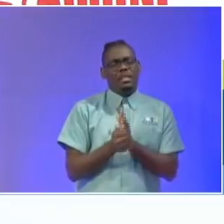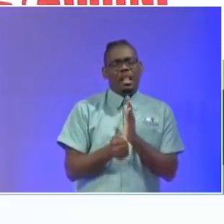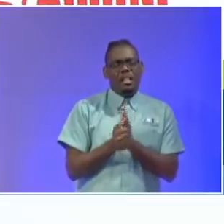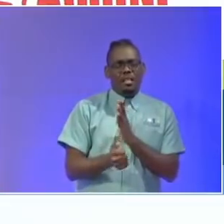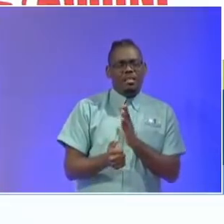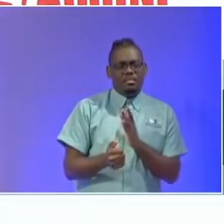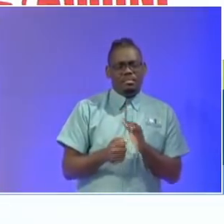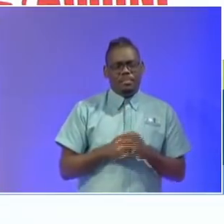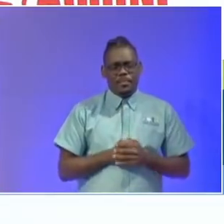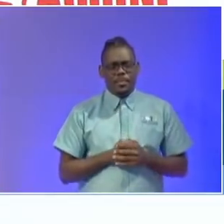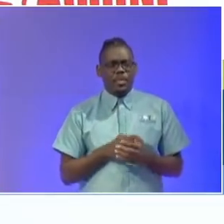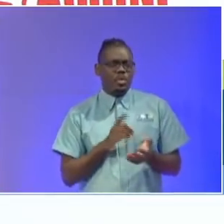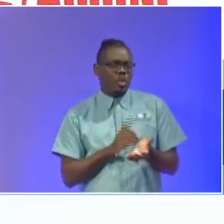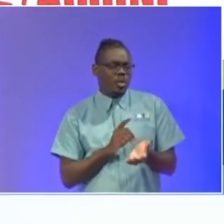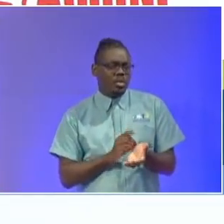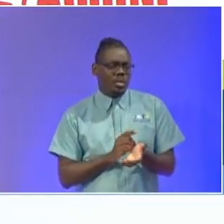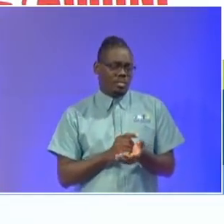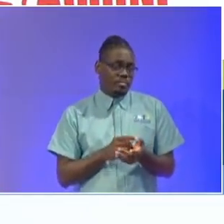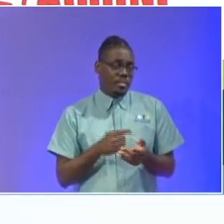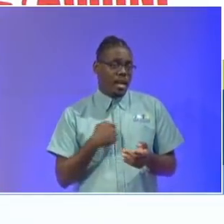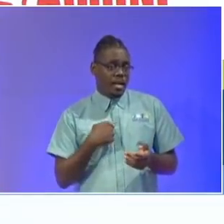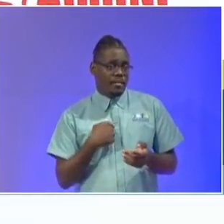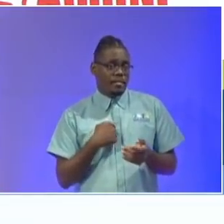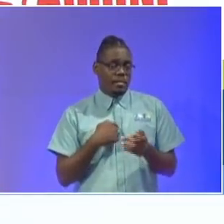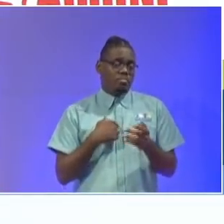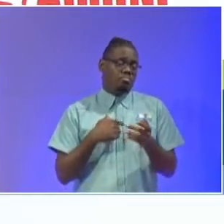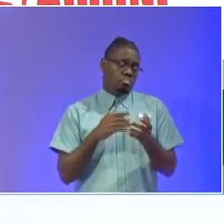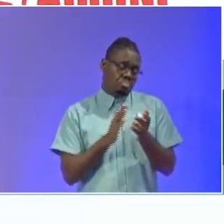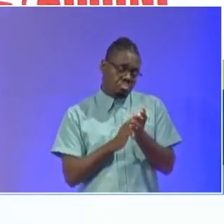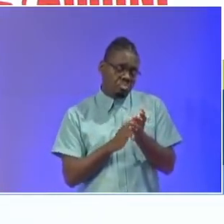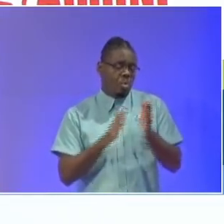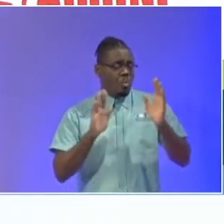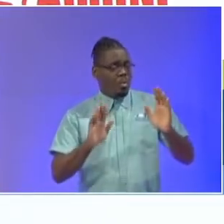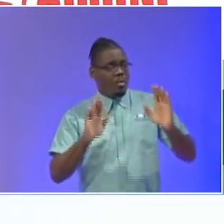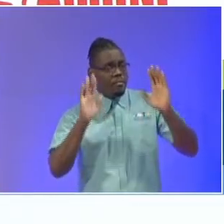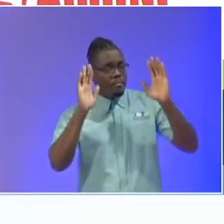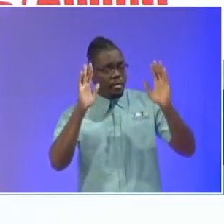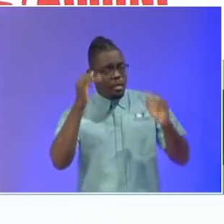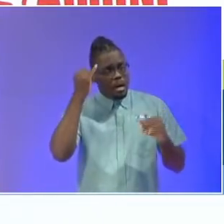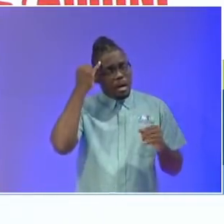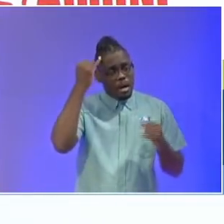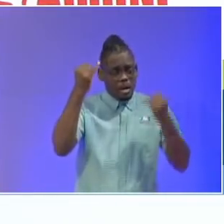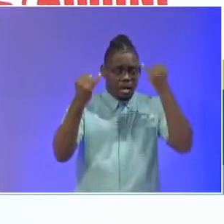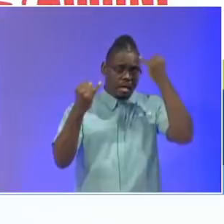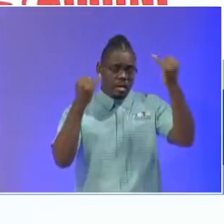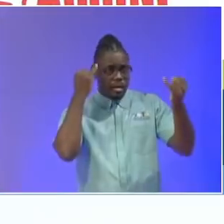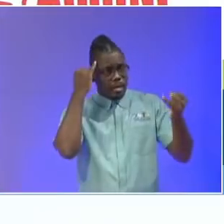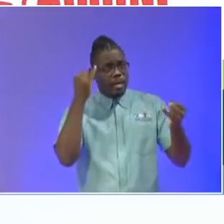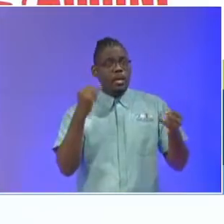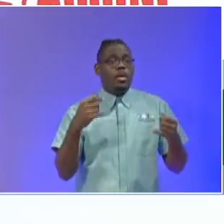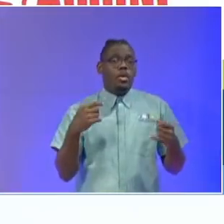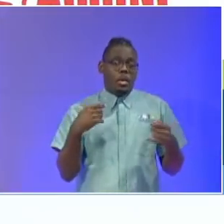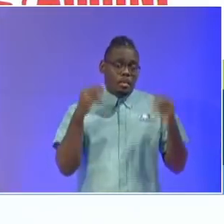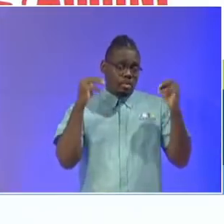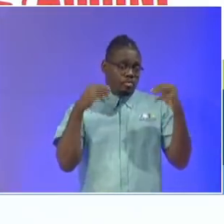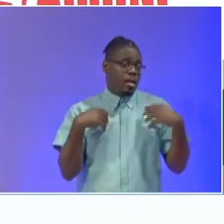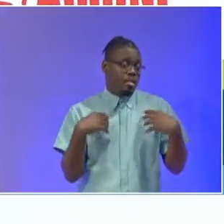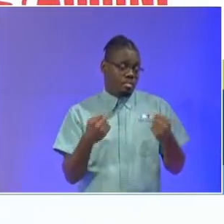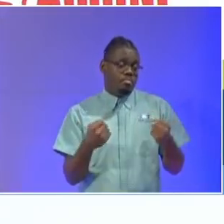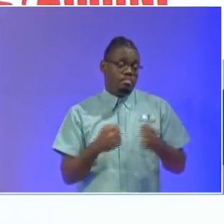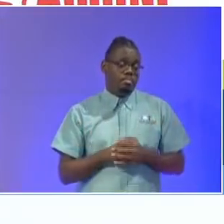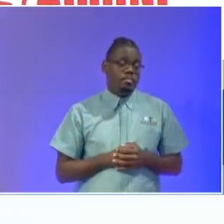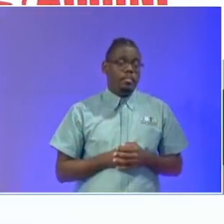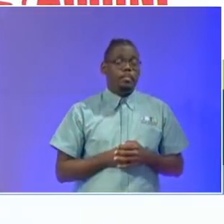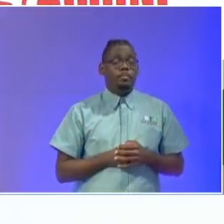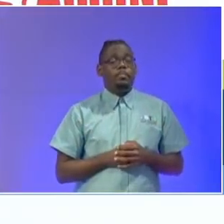all the support for psychosocial support is there. At the NCRHA, which carries